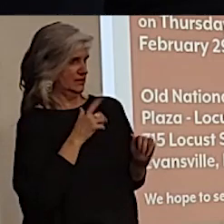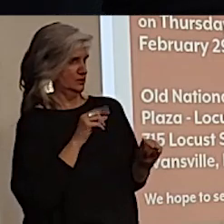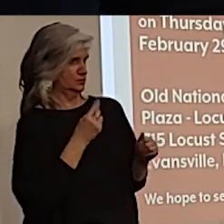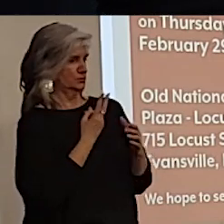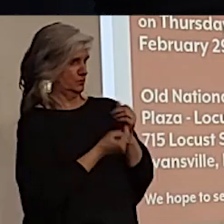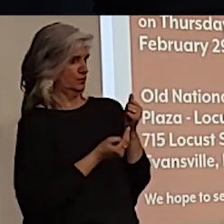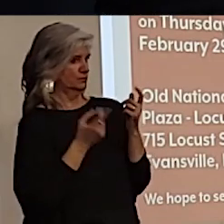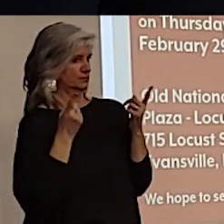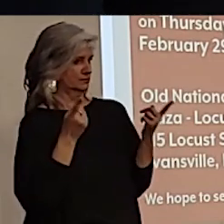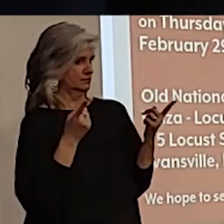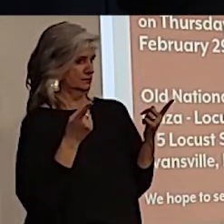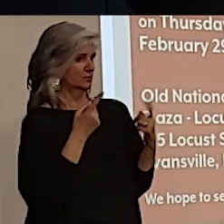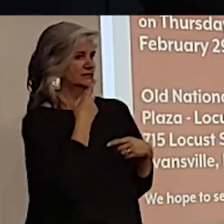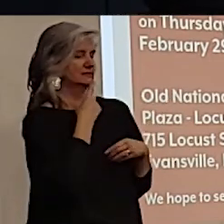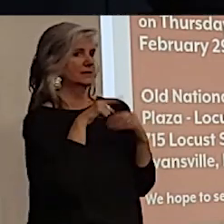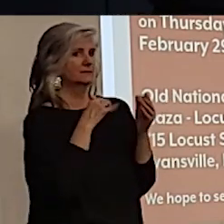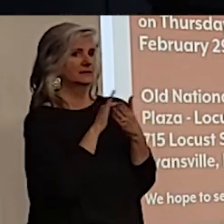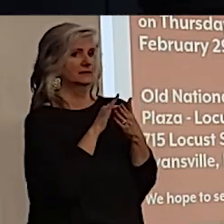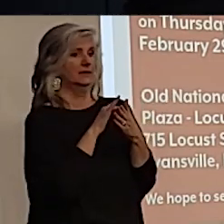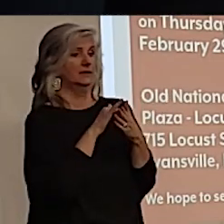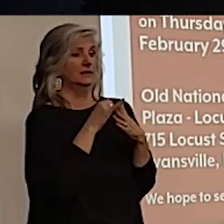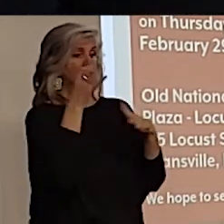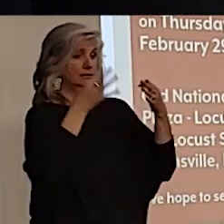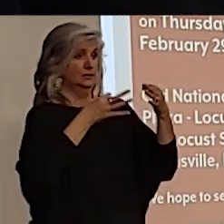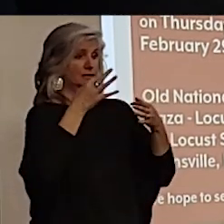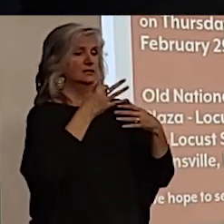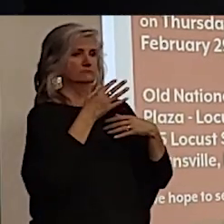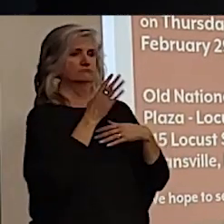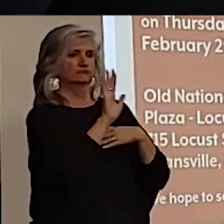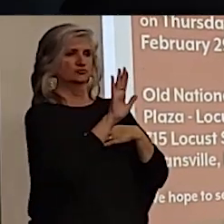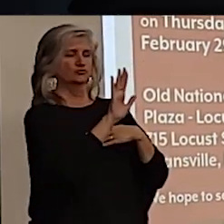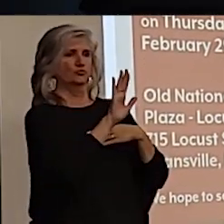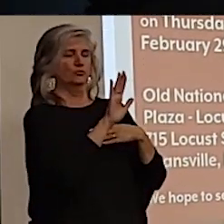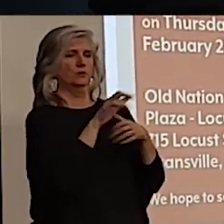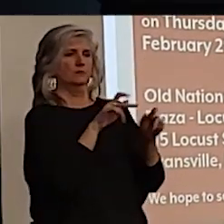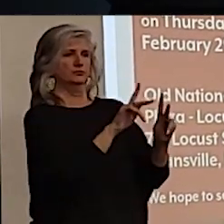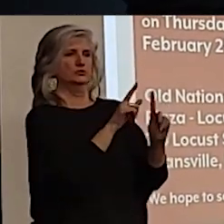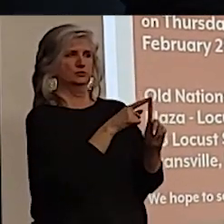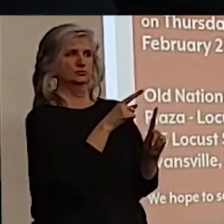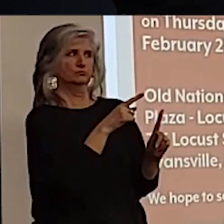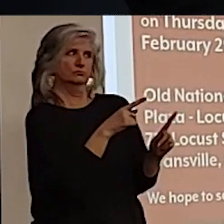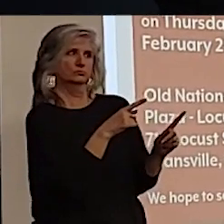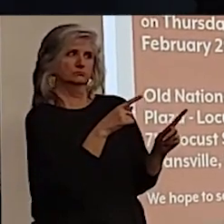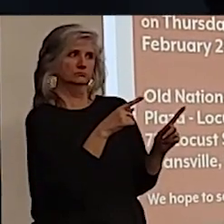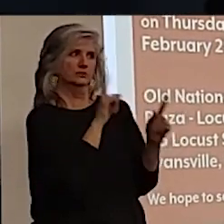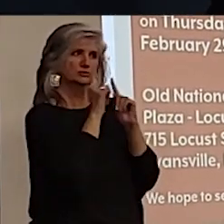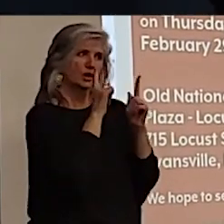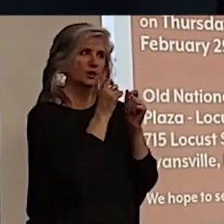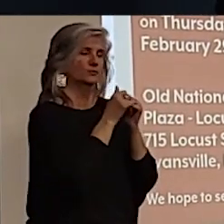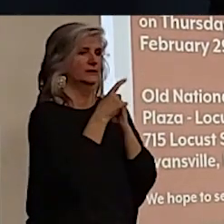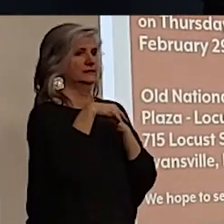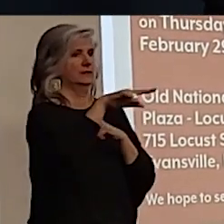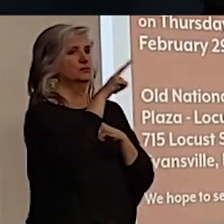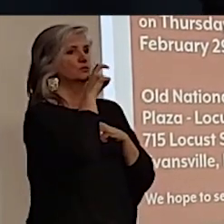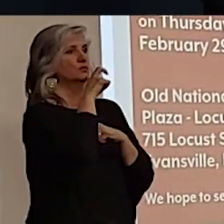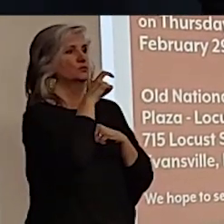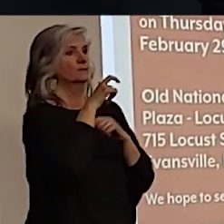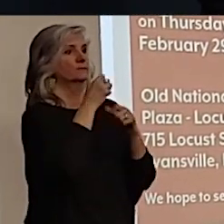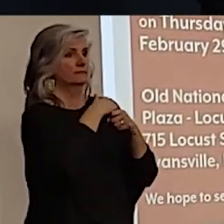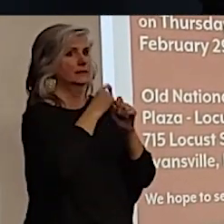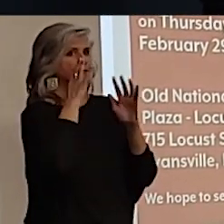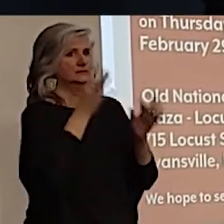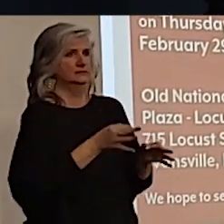We can do both. And what we're saying about that hearing is, this is your opportunity to talk to those who are the decision